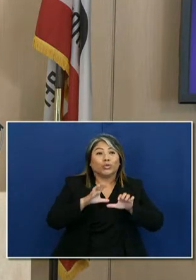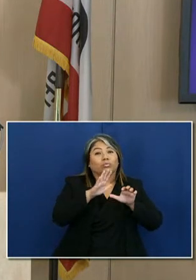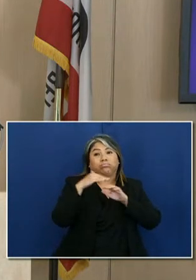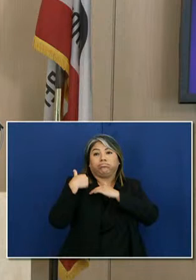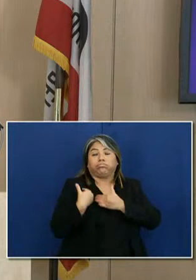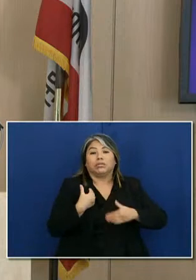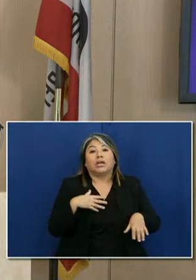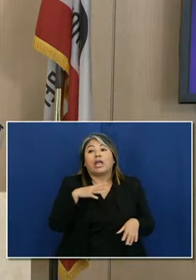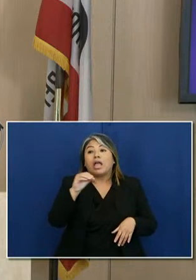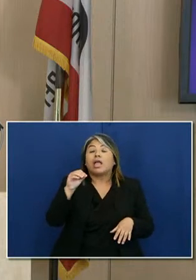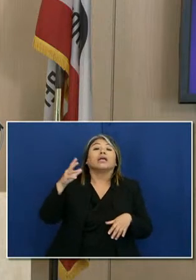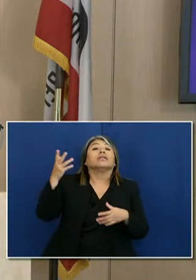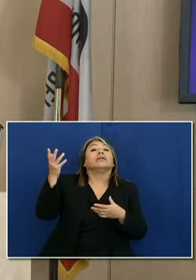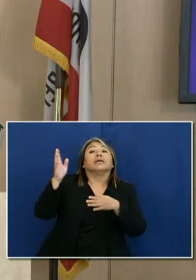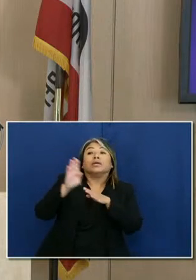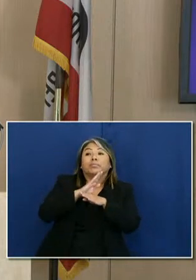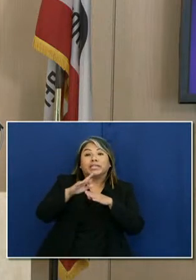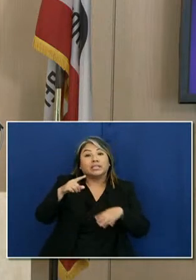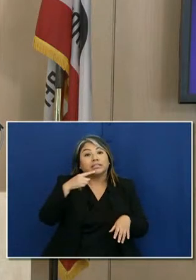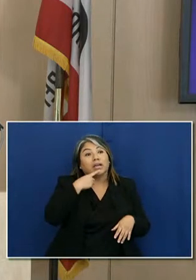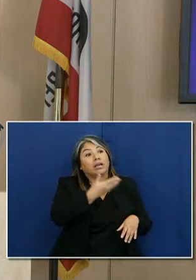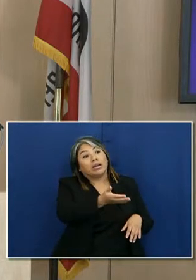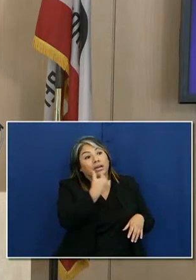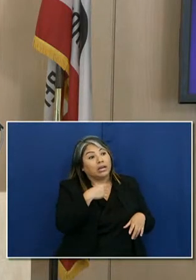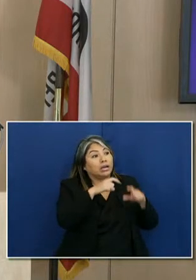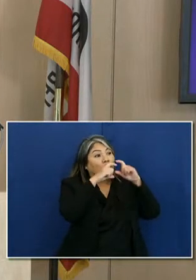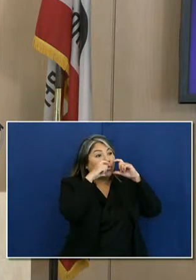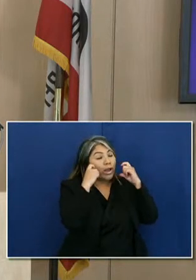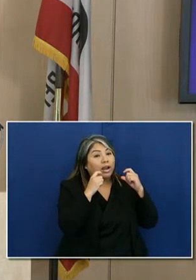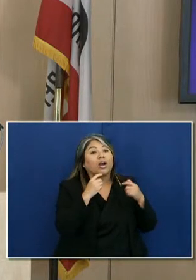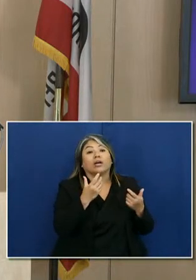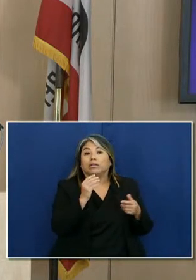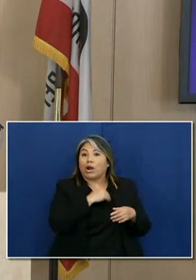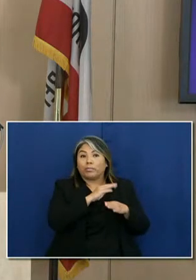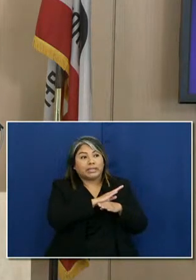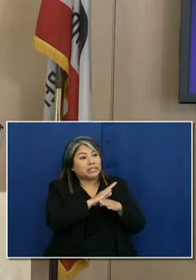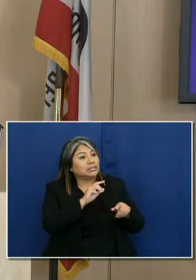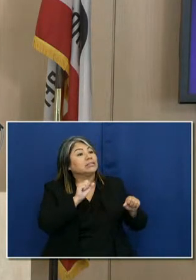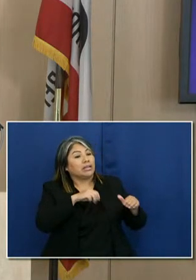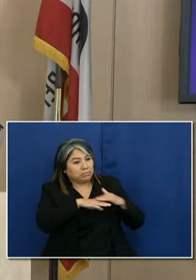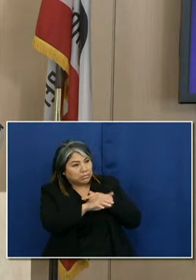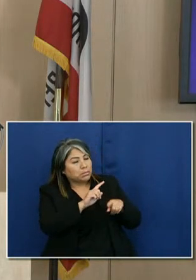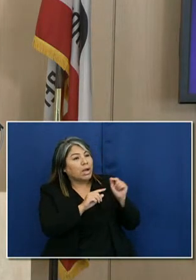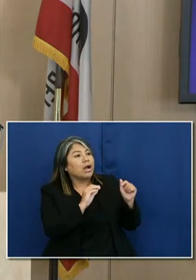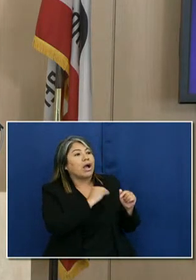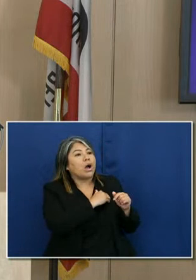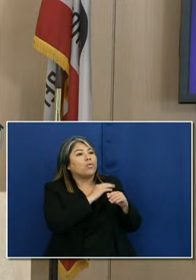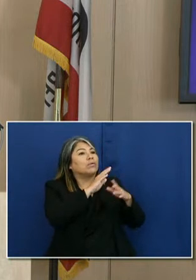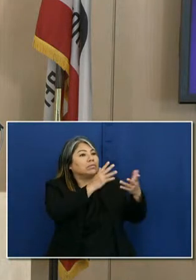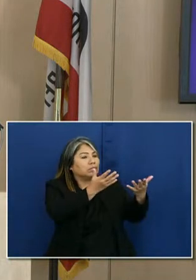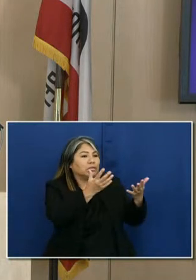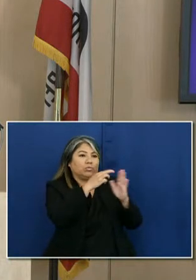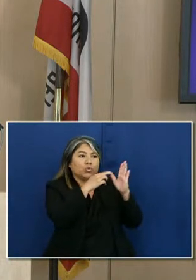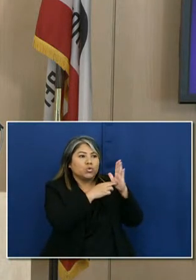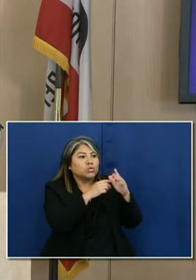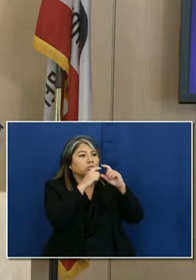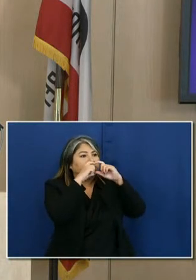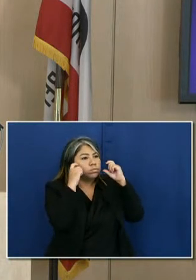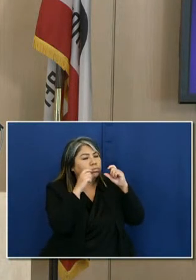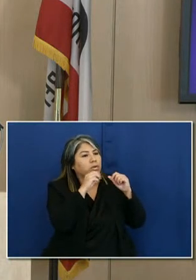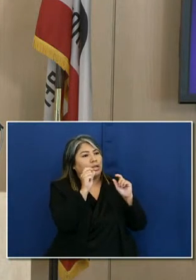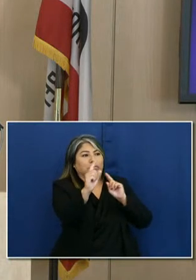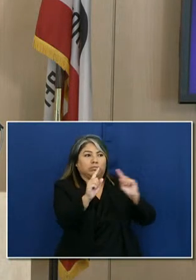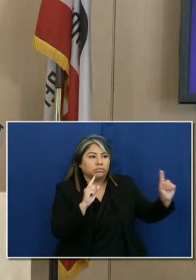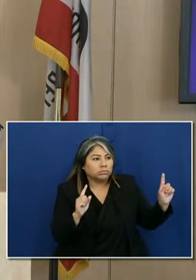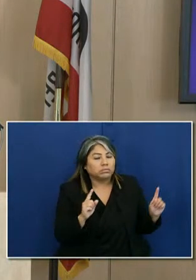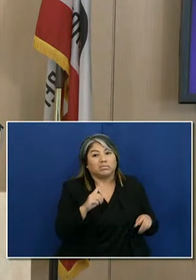ensuring that their patrons wear their facial coverings and social distance. For various businesses